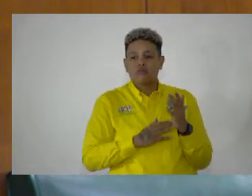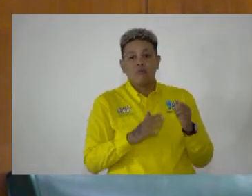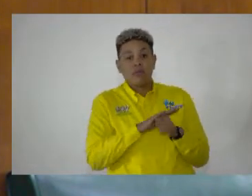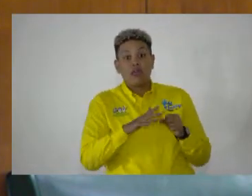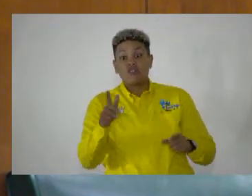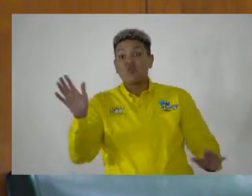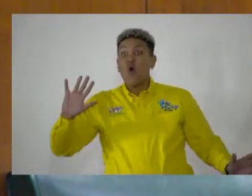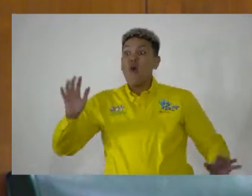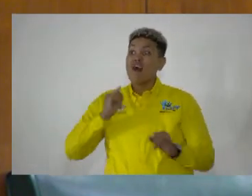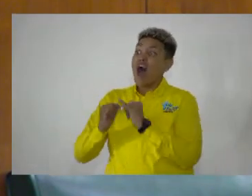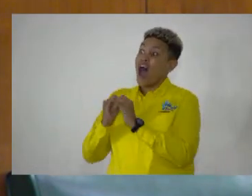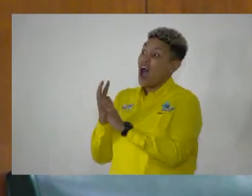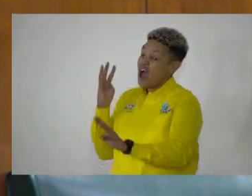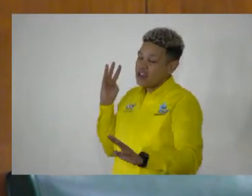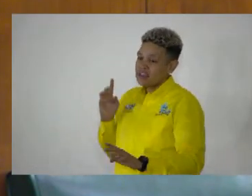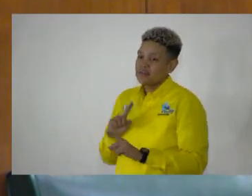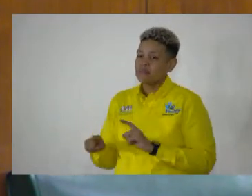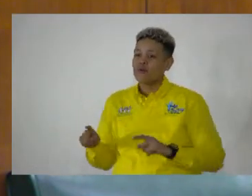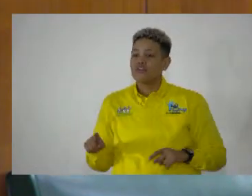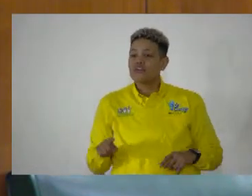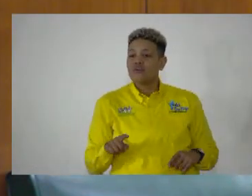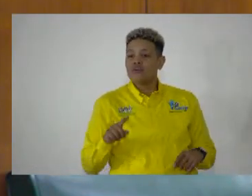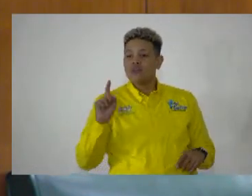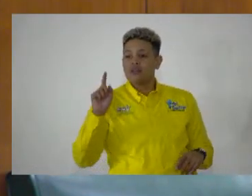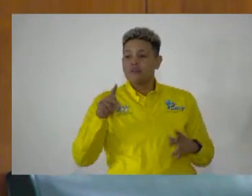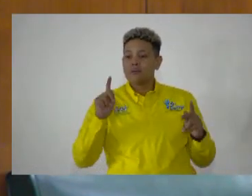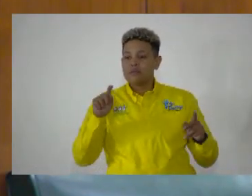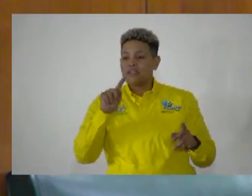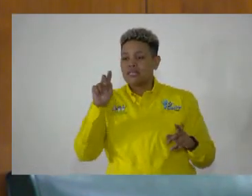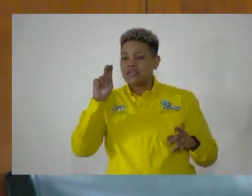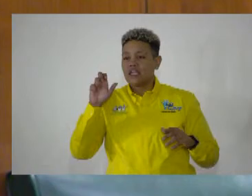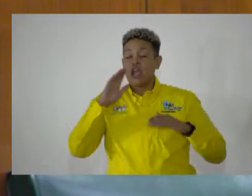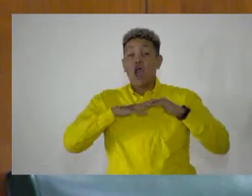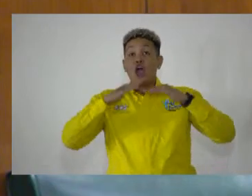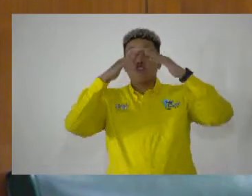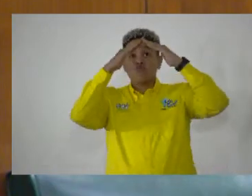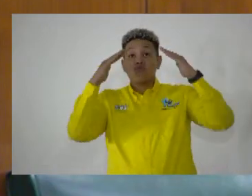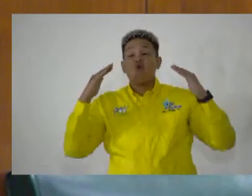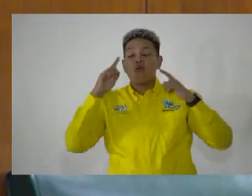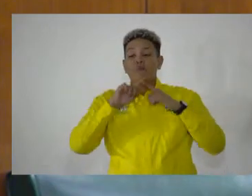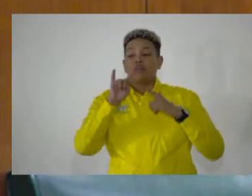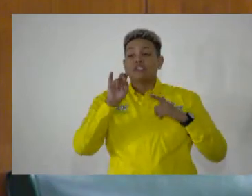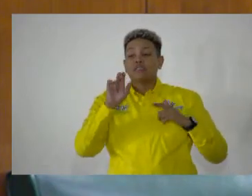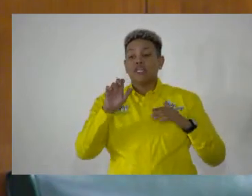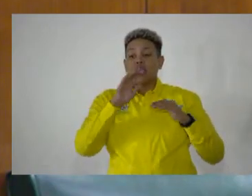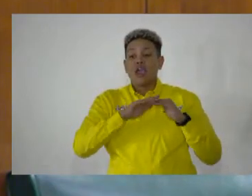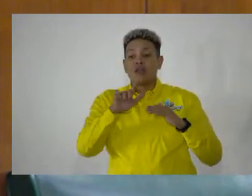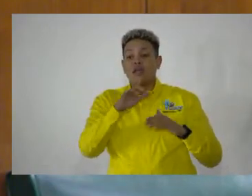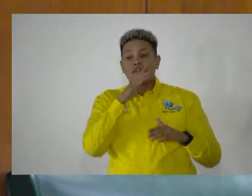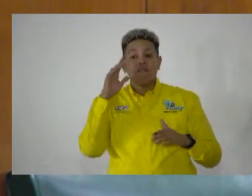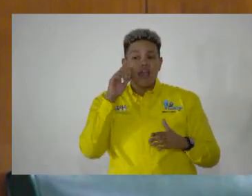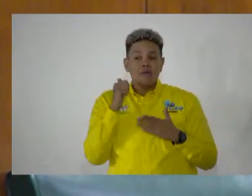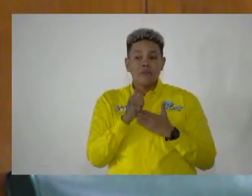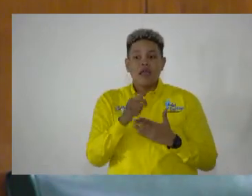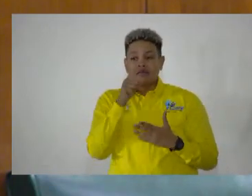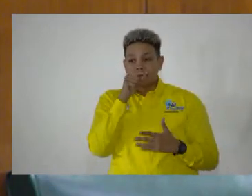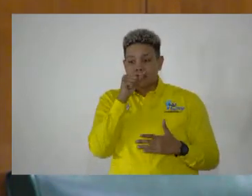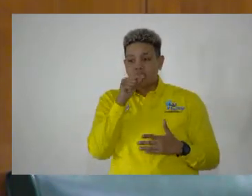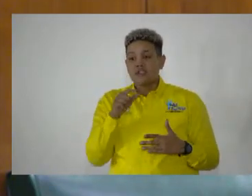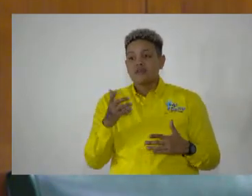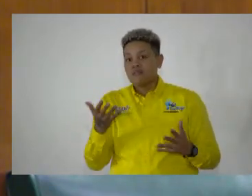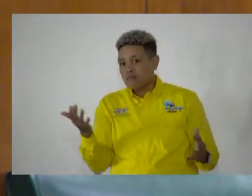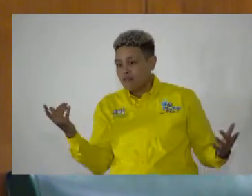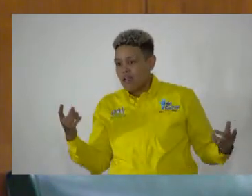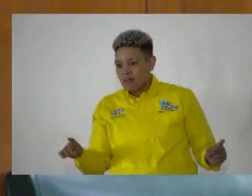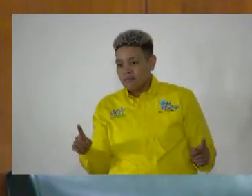areas, but people need zinc on the top of their roofs or may need zinc on their farms to help with chicken coops, etc.